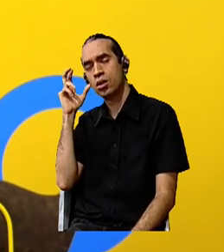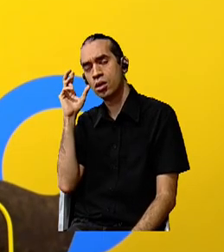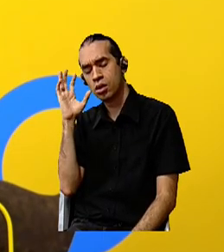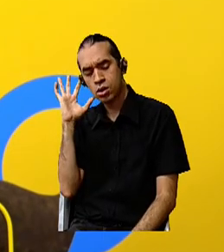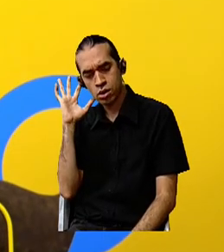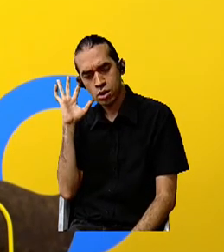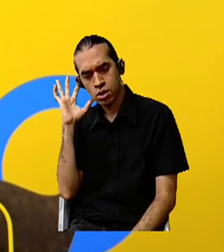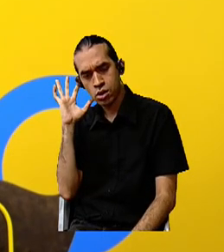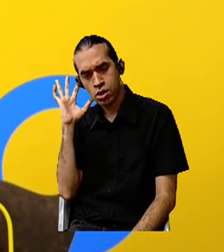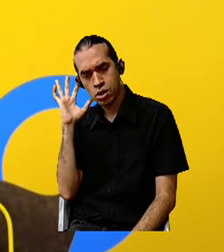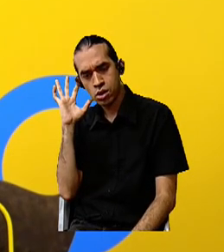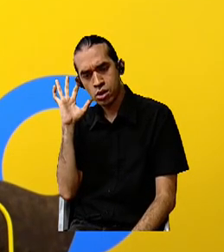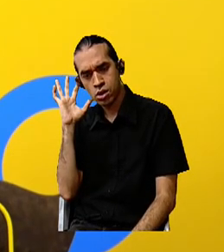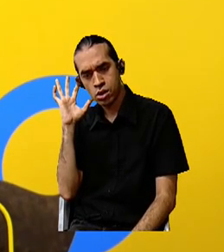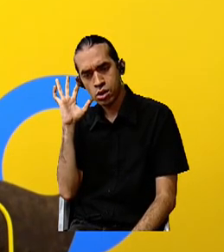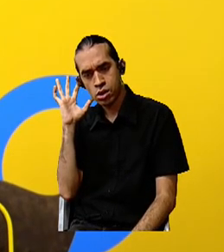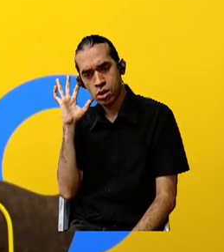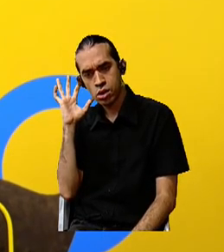sound?